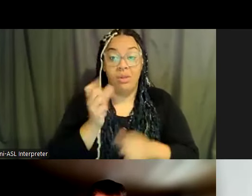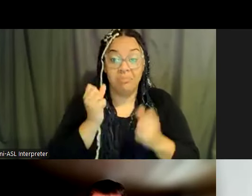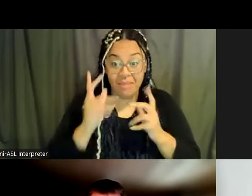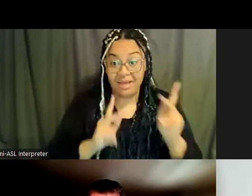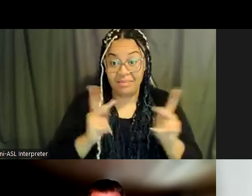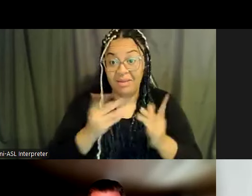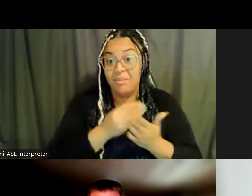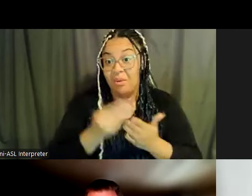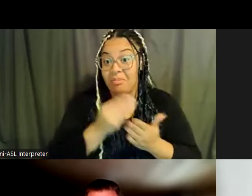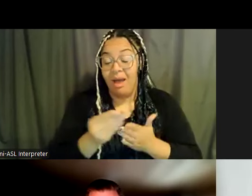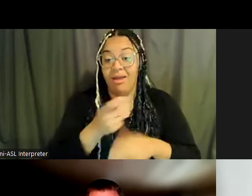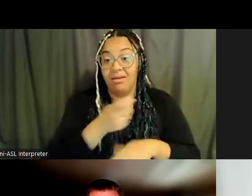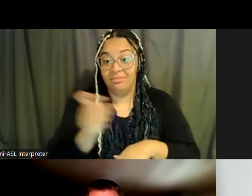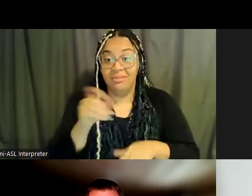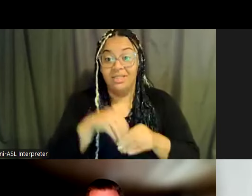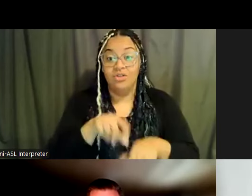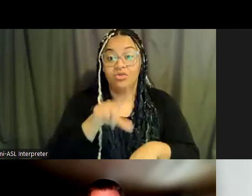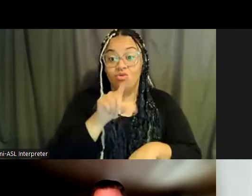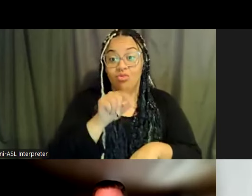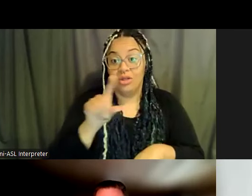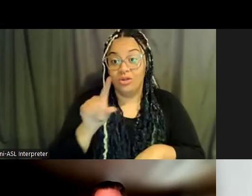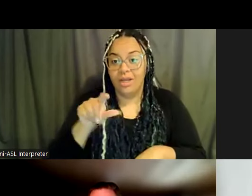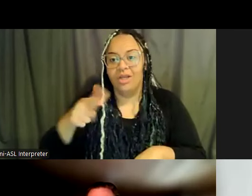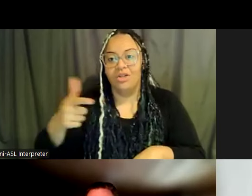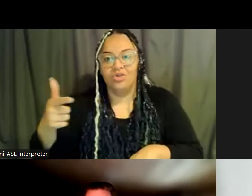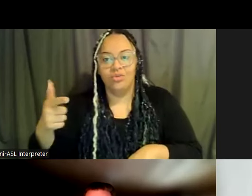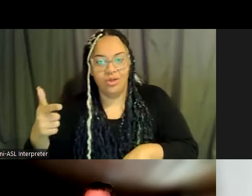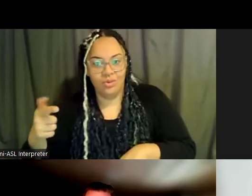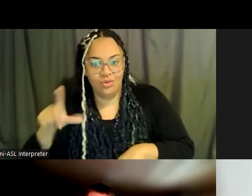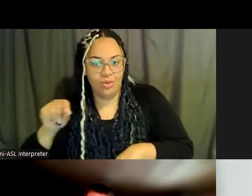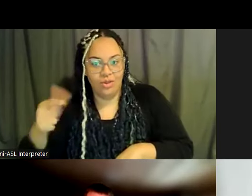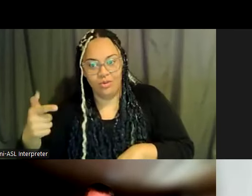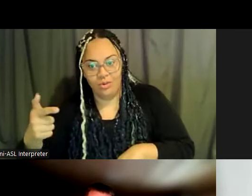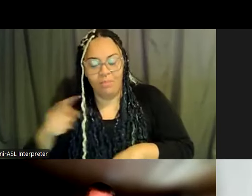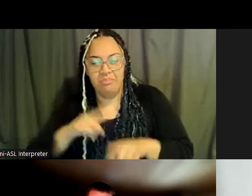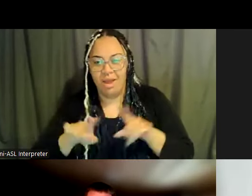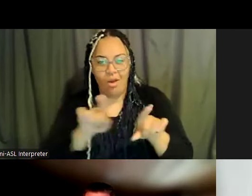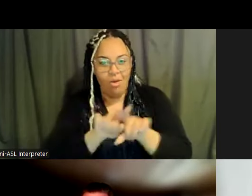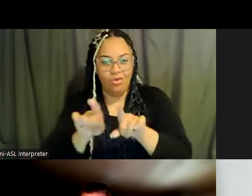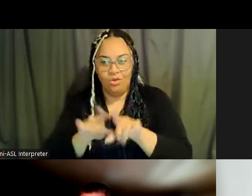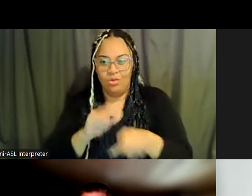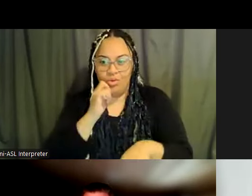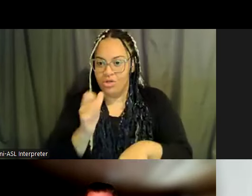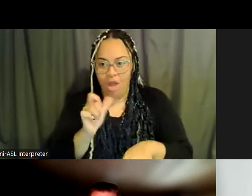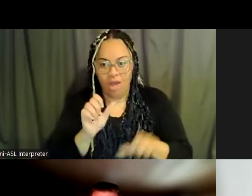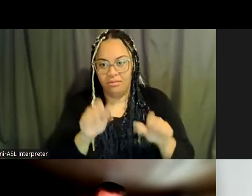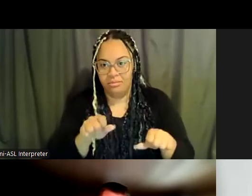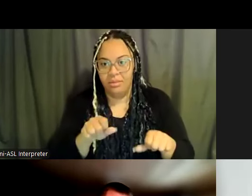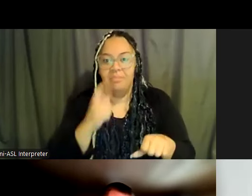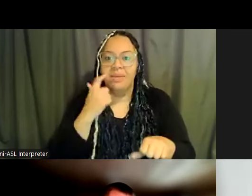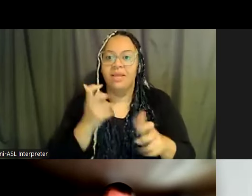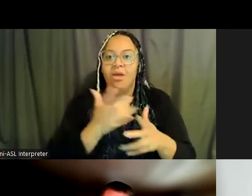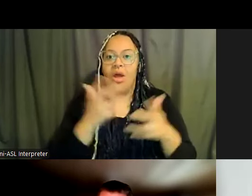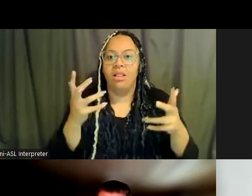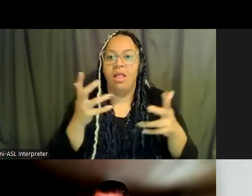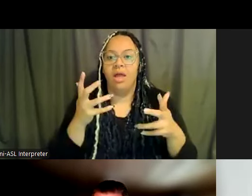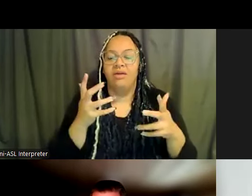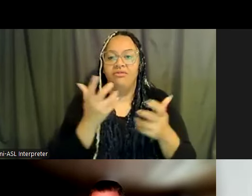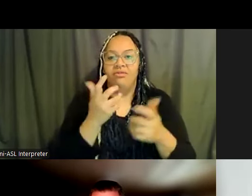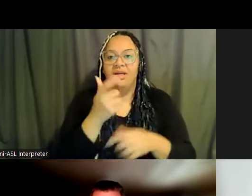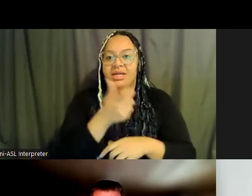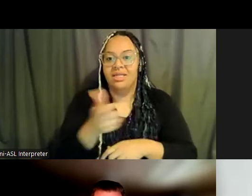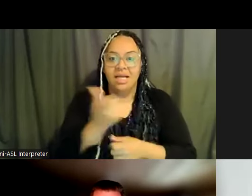in 2020 and 2021. But unfortunately, at that time, they weren't able to also there was a lot of gun locks that were sold out. There was gun safes